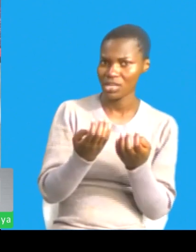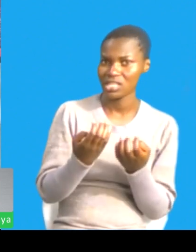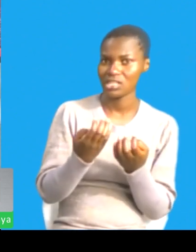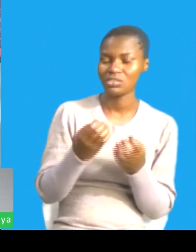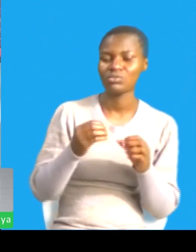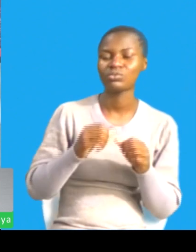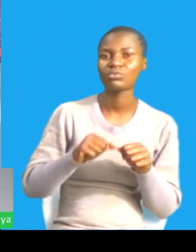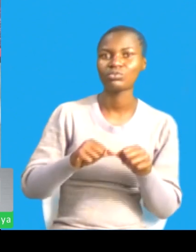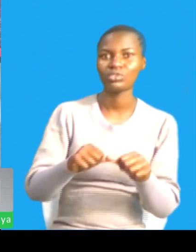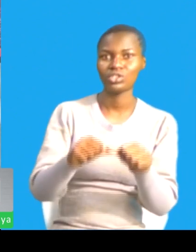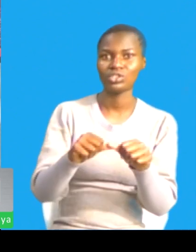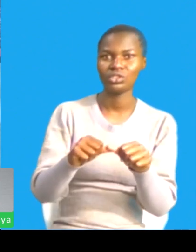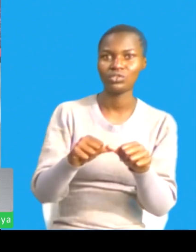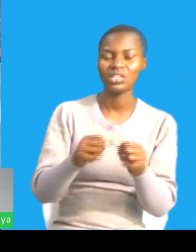Uchumi.